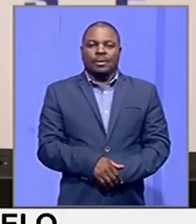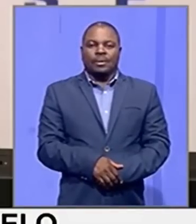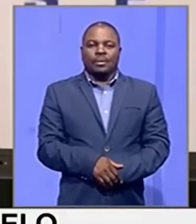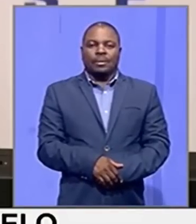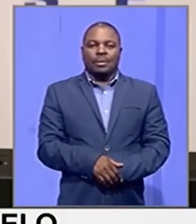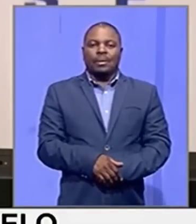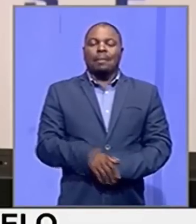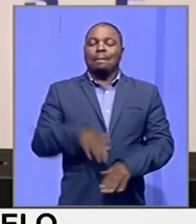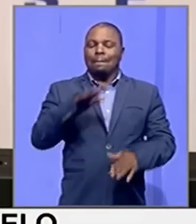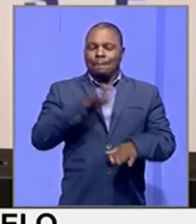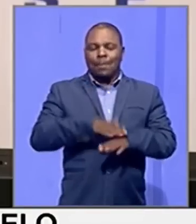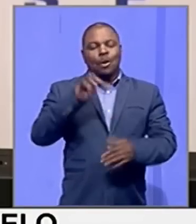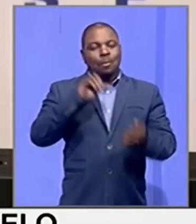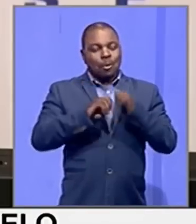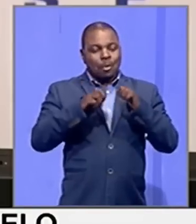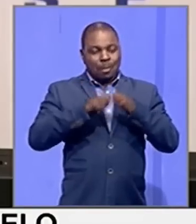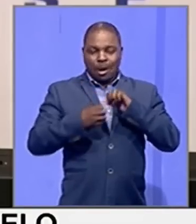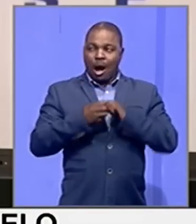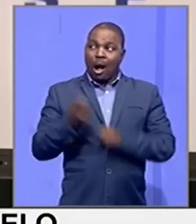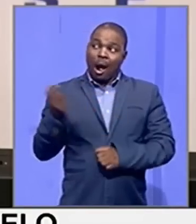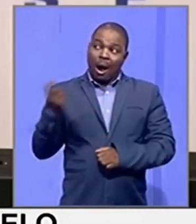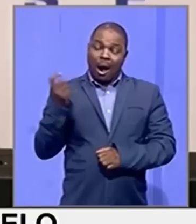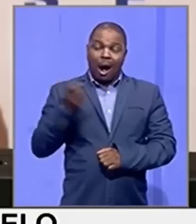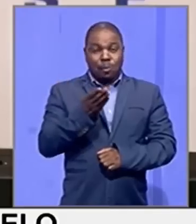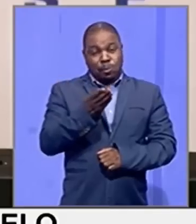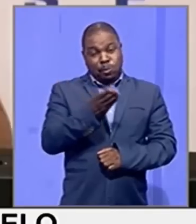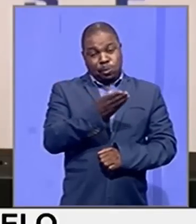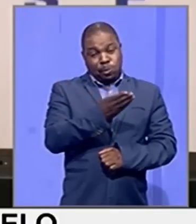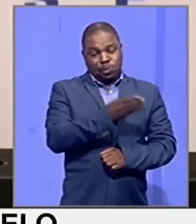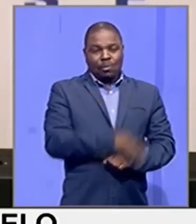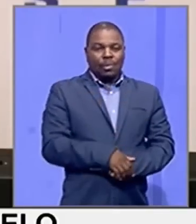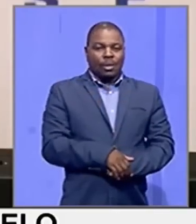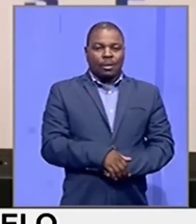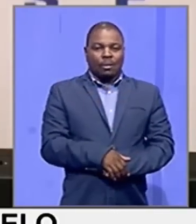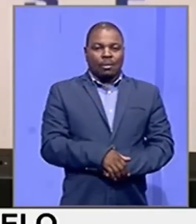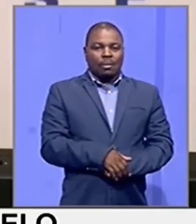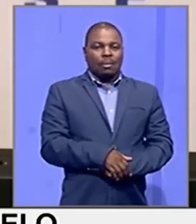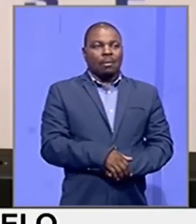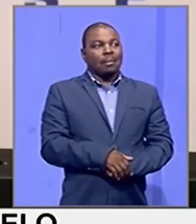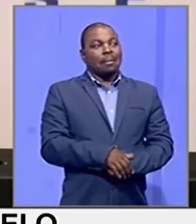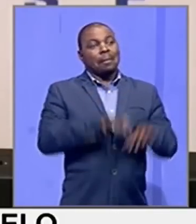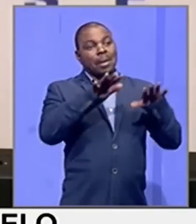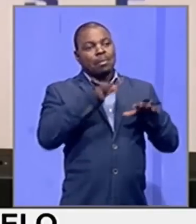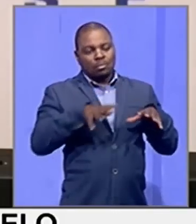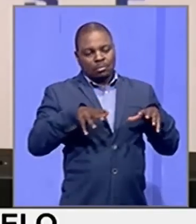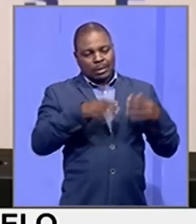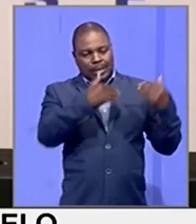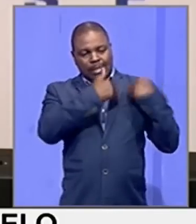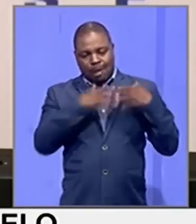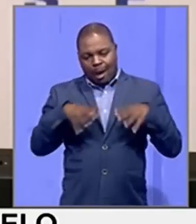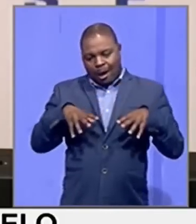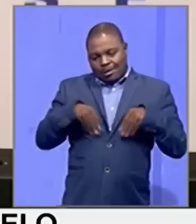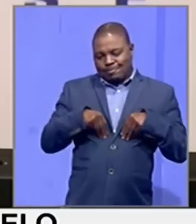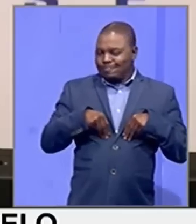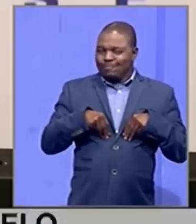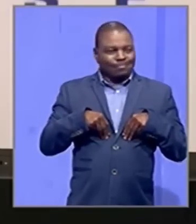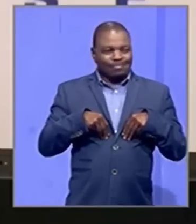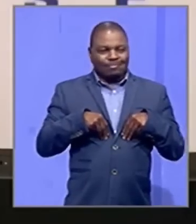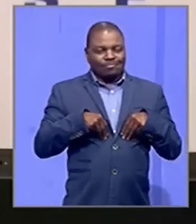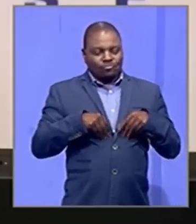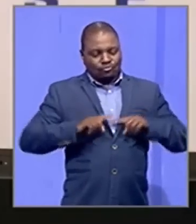We have got more problems coming. No one wants to take responsibility for the space in which we are all